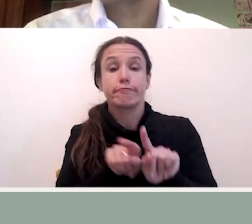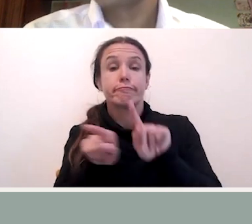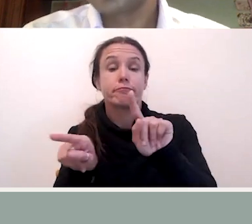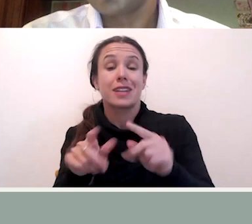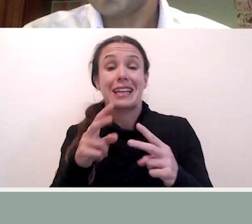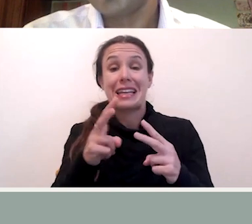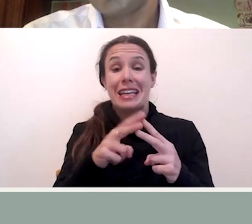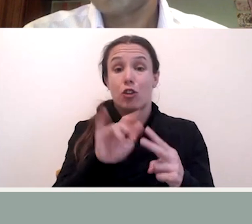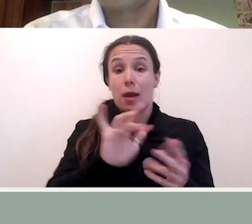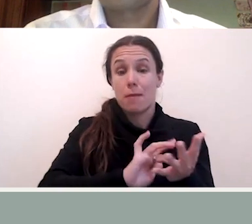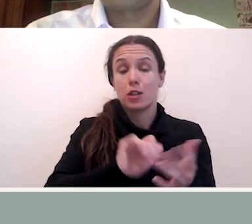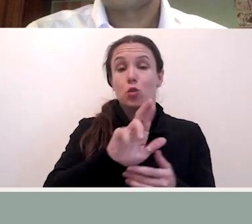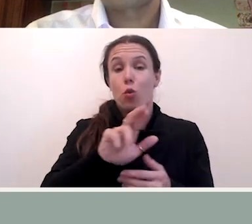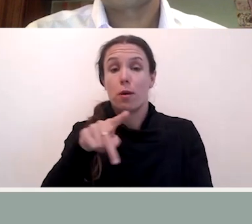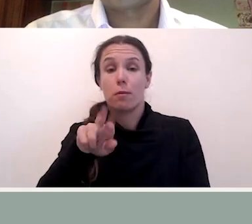plus switch endocrine therapy.